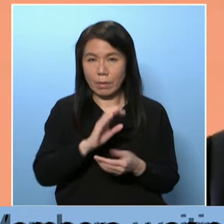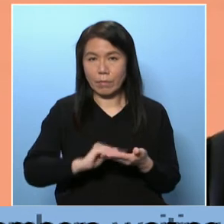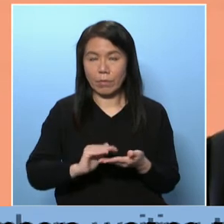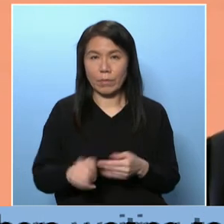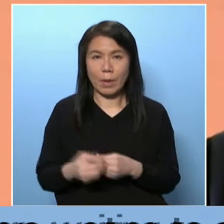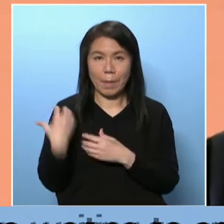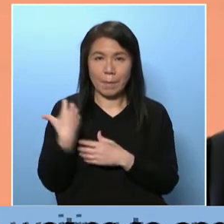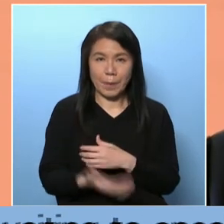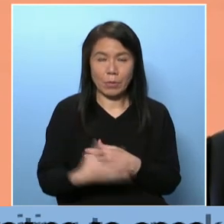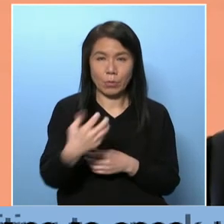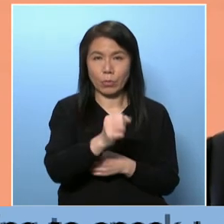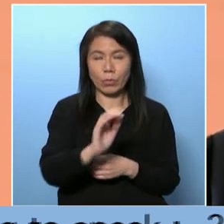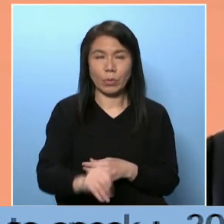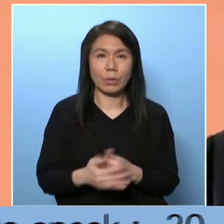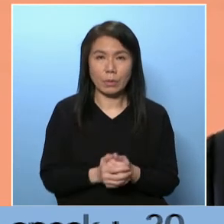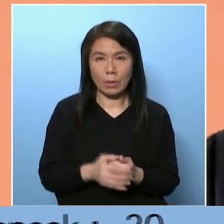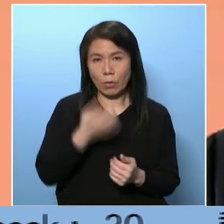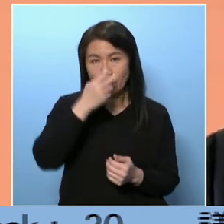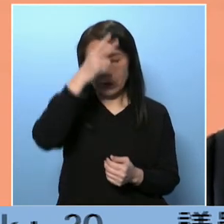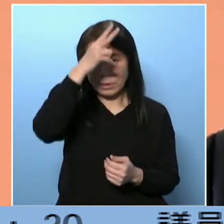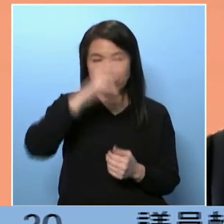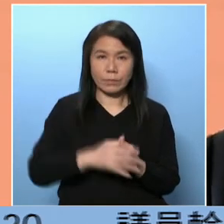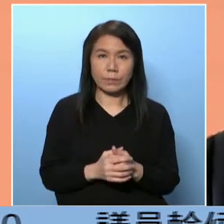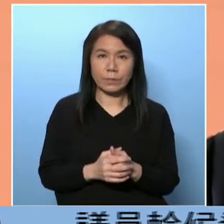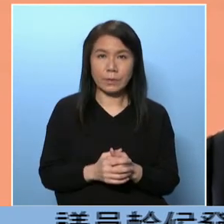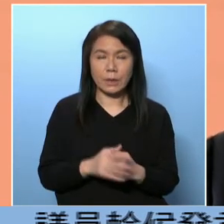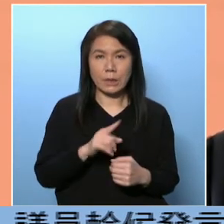us, and he has also given us the